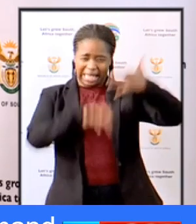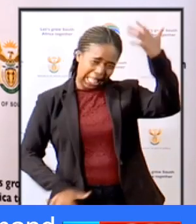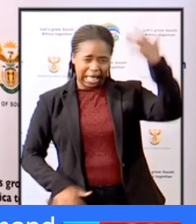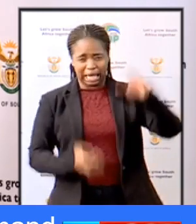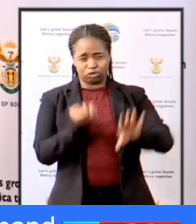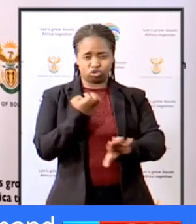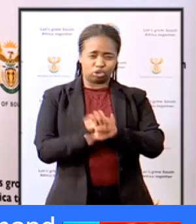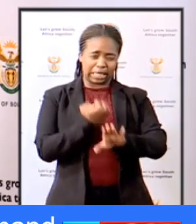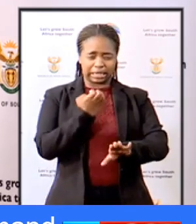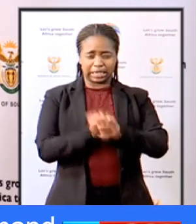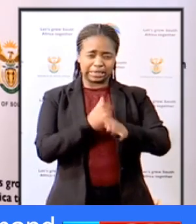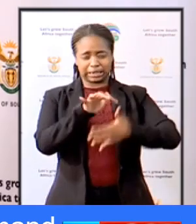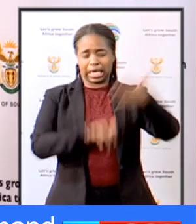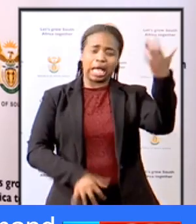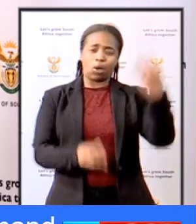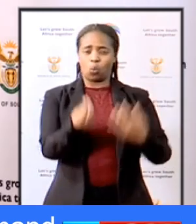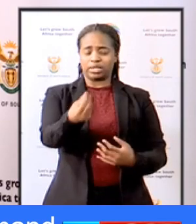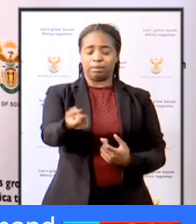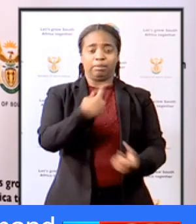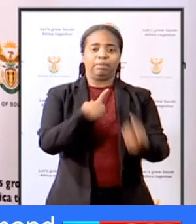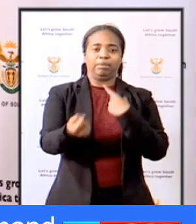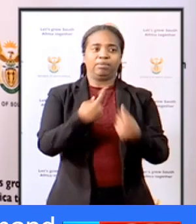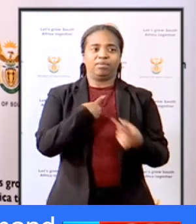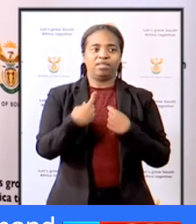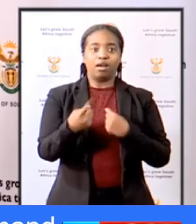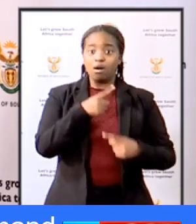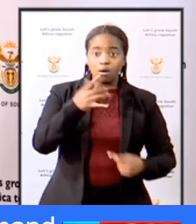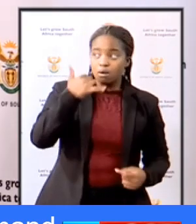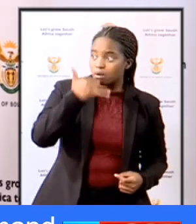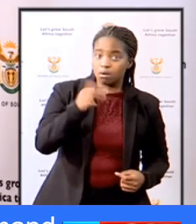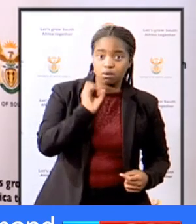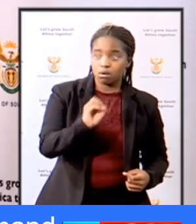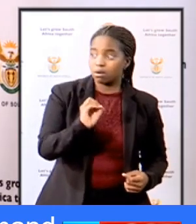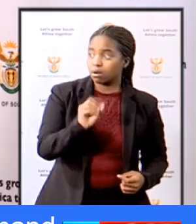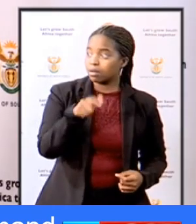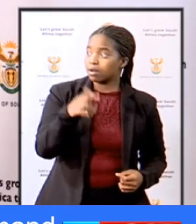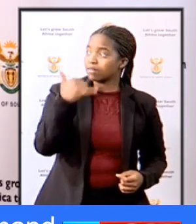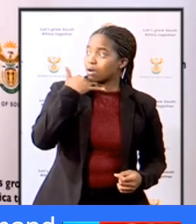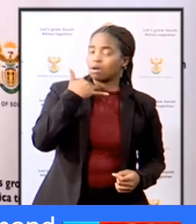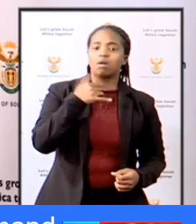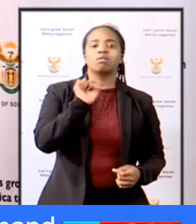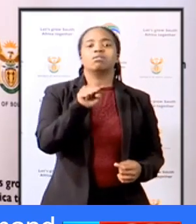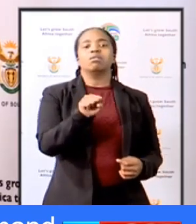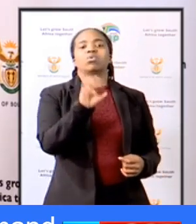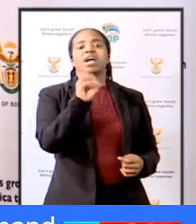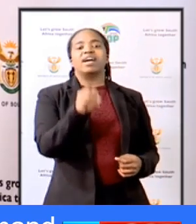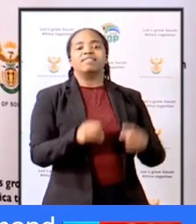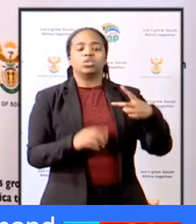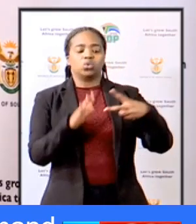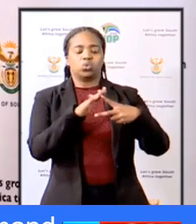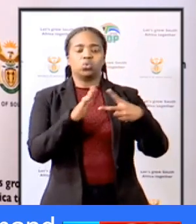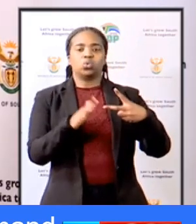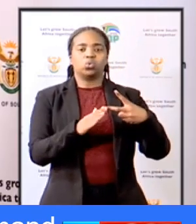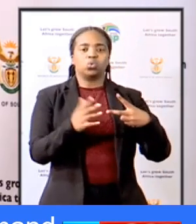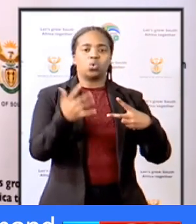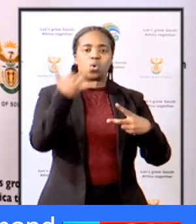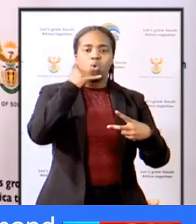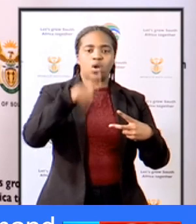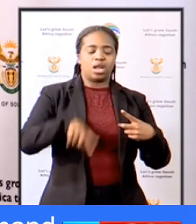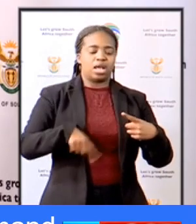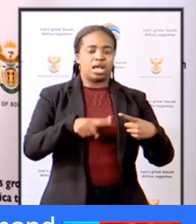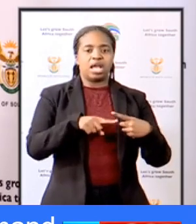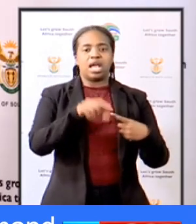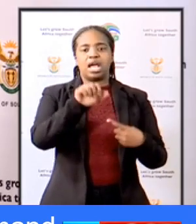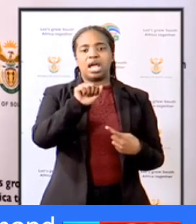full. Non-level. Yeah. Oh, do we have somebody online? Yes, Minister, we have two callers. The first is